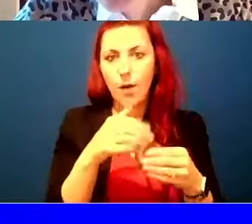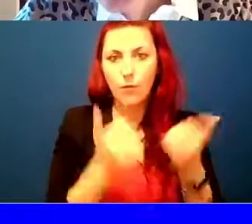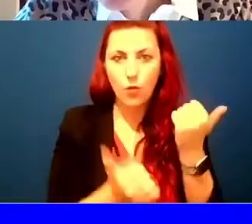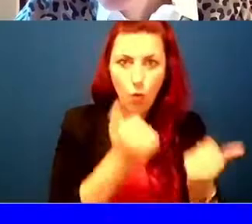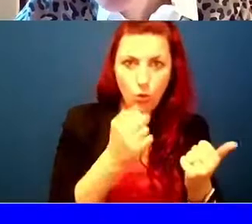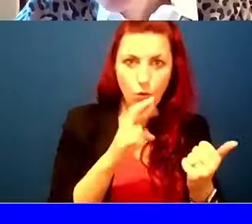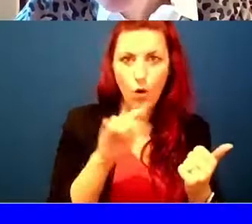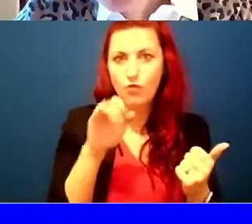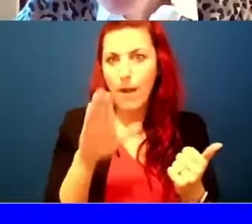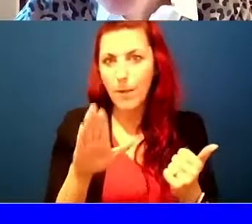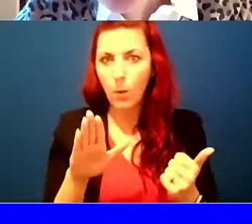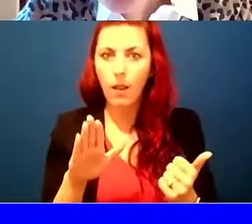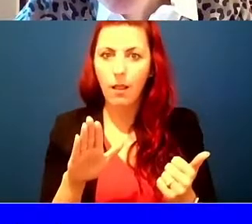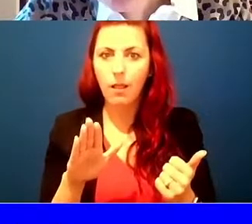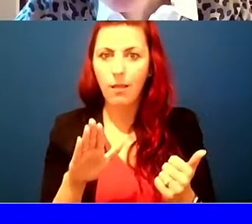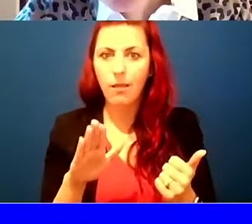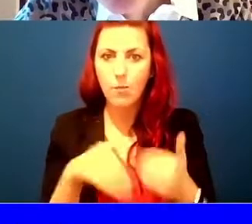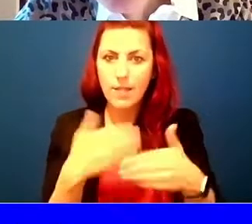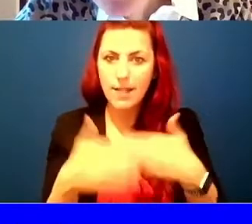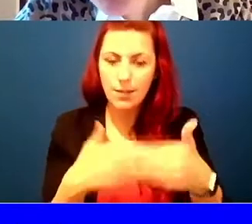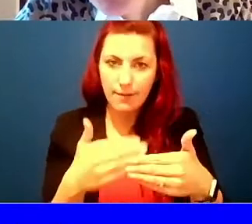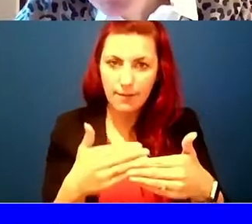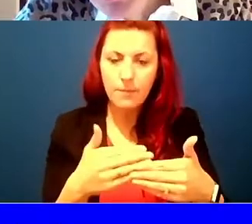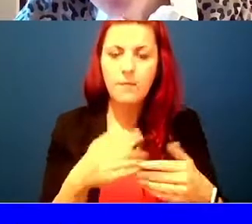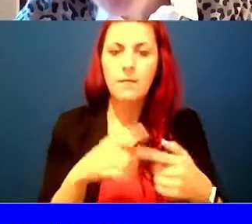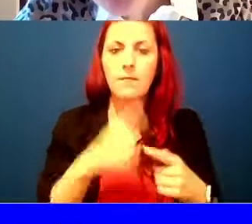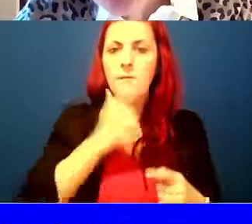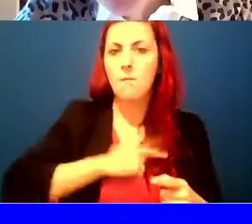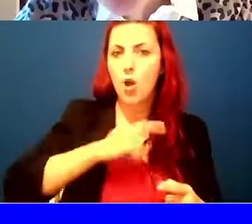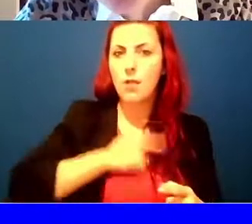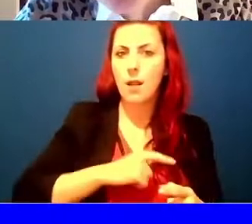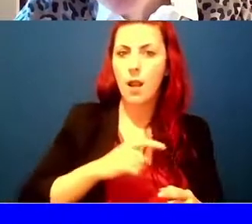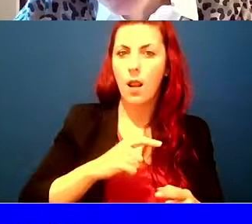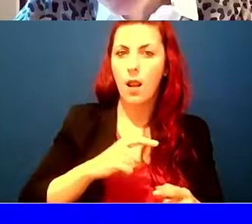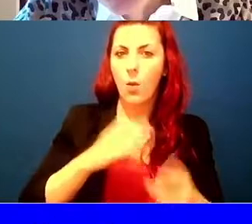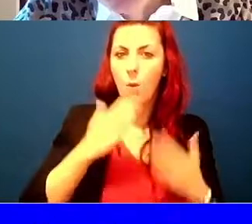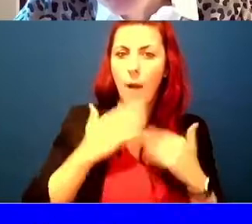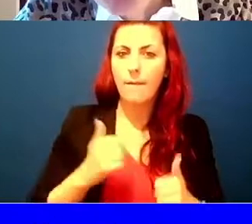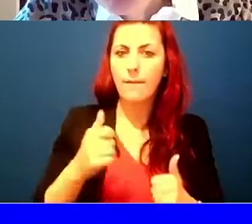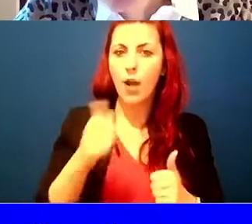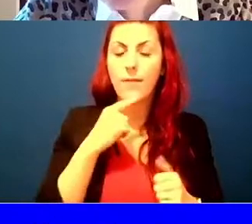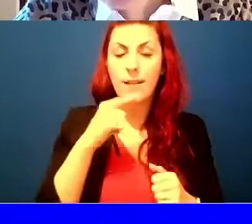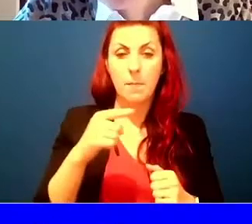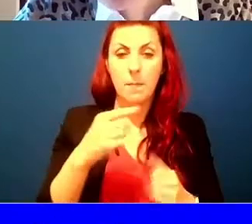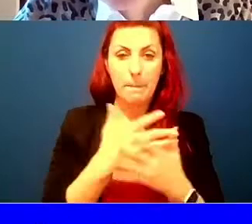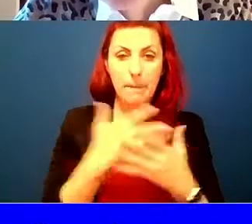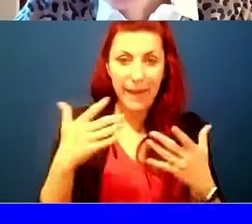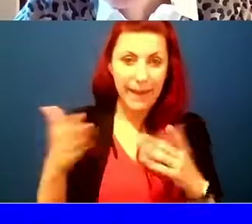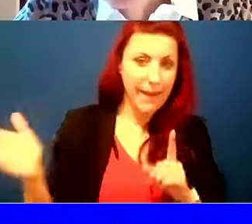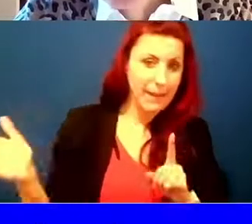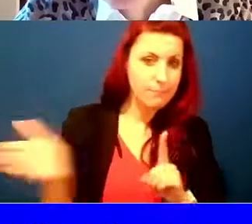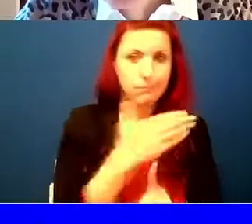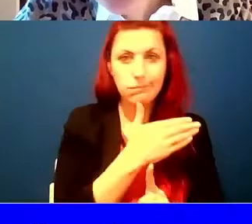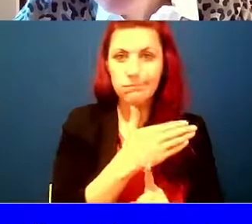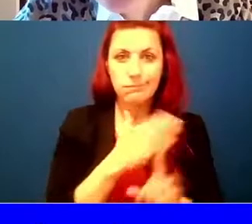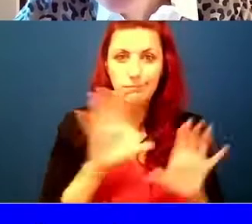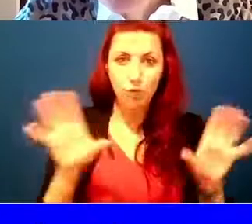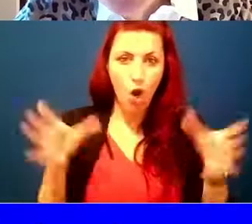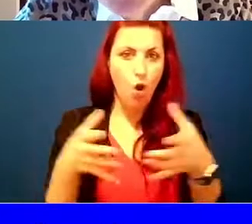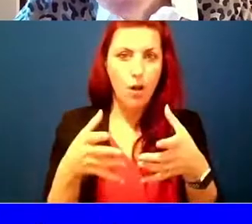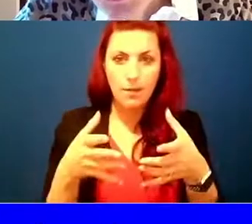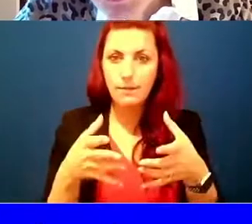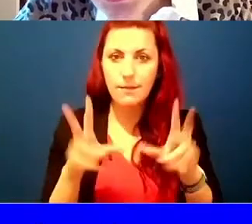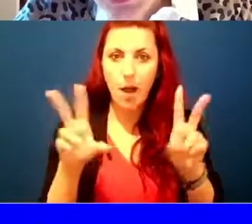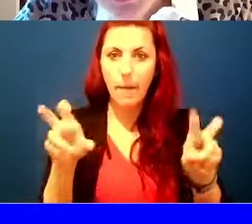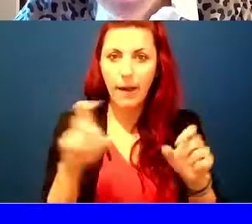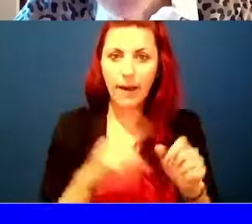proceedings. And you see that under personal welfare, the very broad catch-all category of decision at the bottom, the other matters